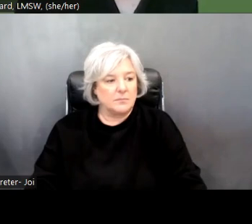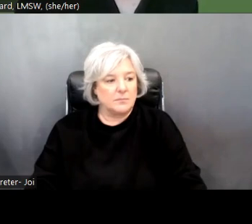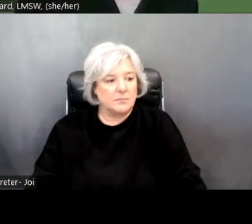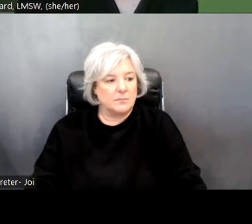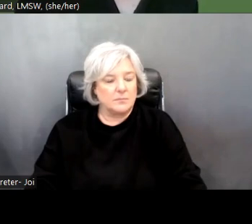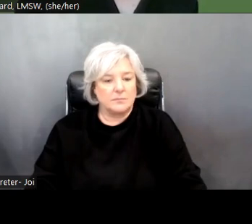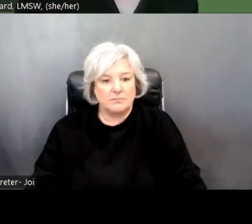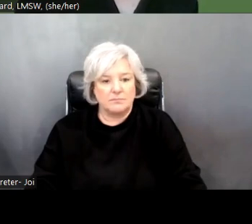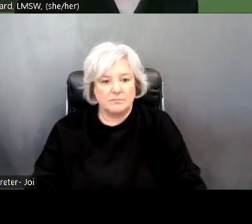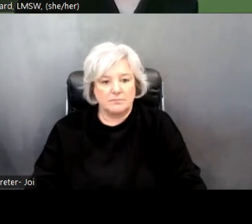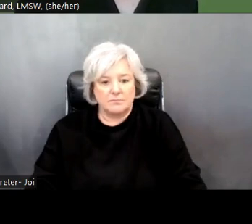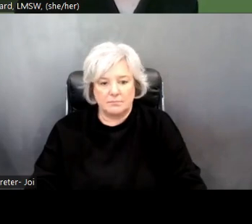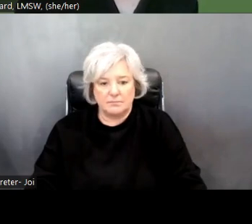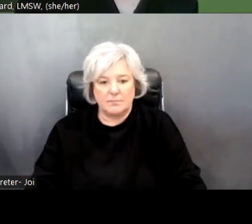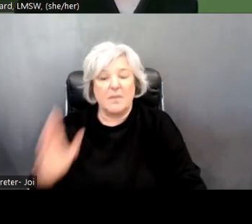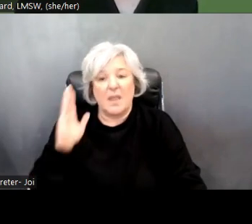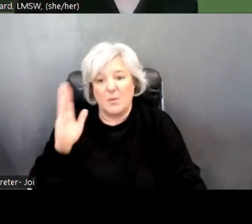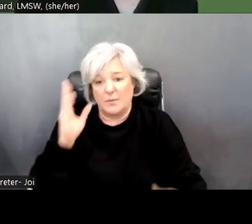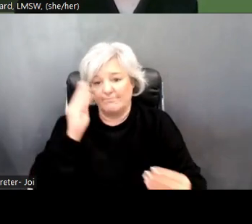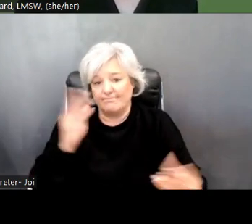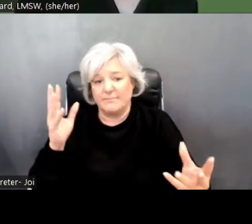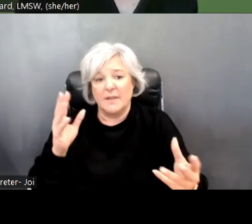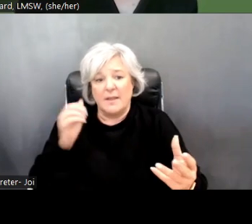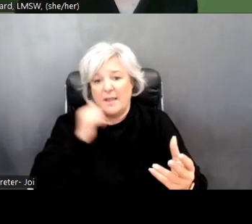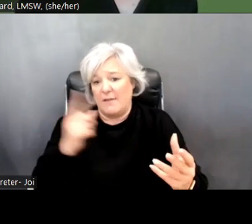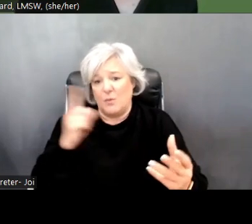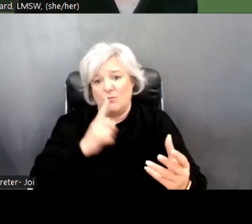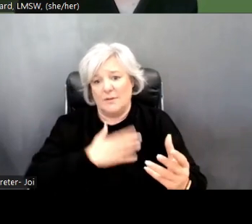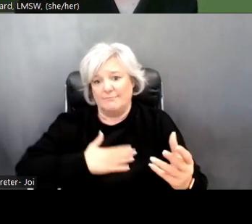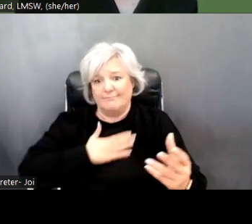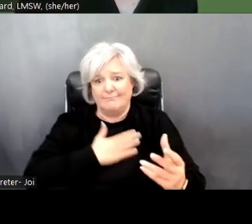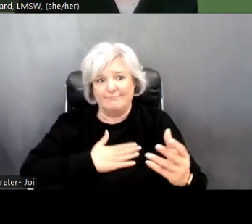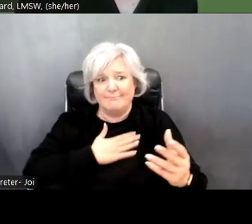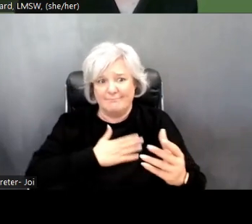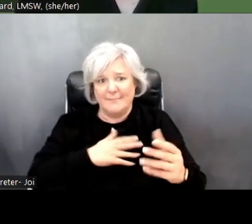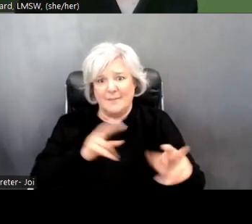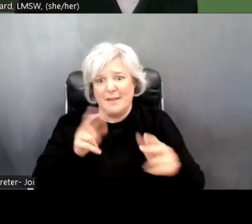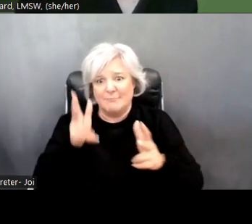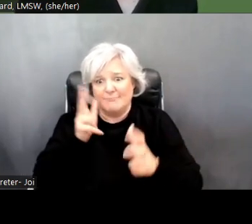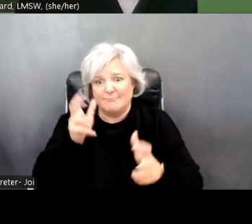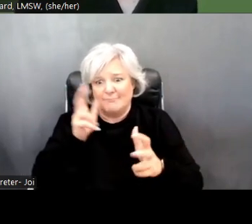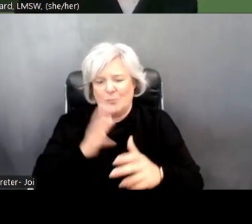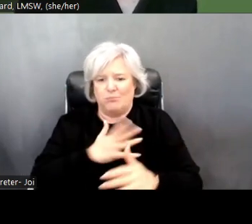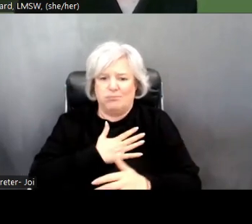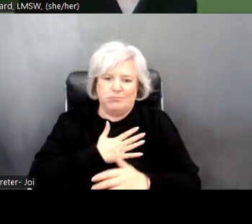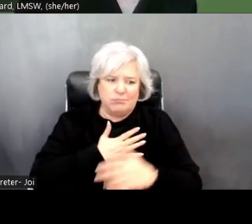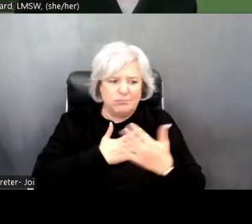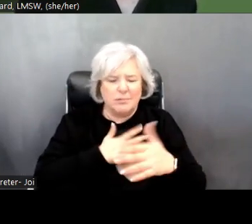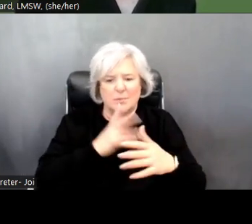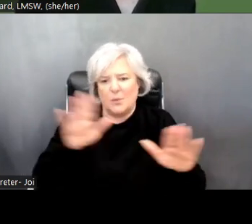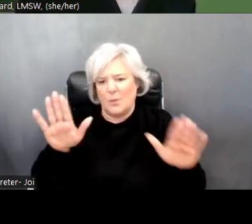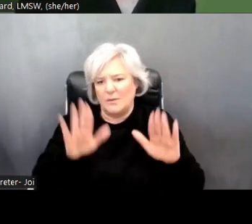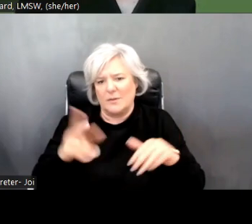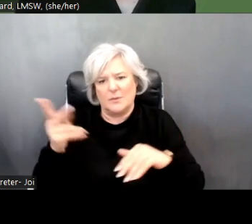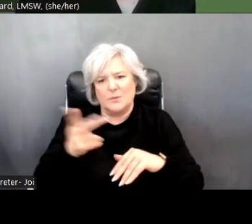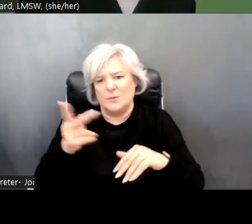Well, I will say that everyone really seemed to enjoy the presentation. It was great. You two